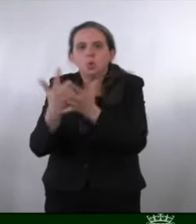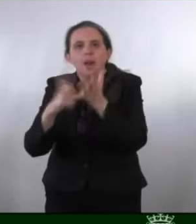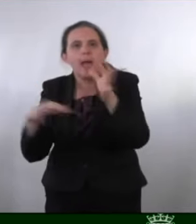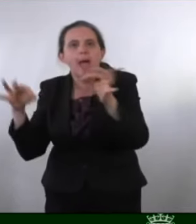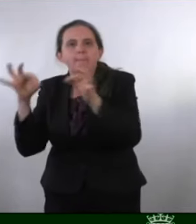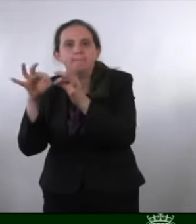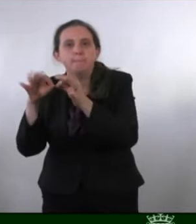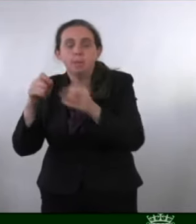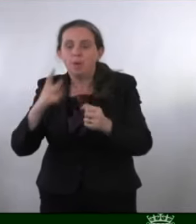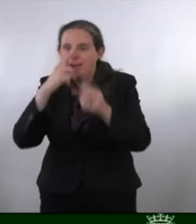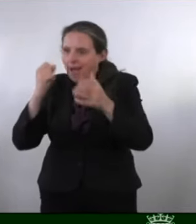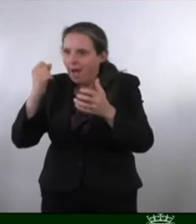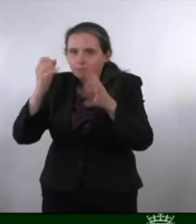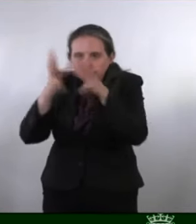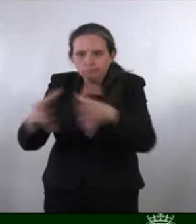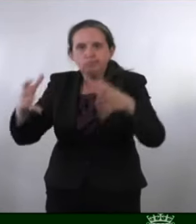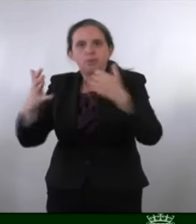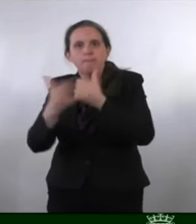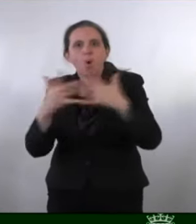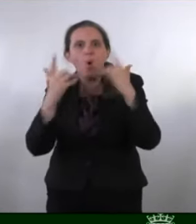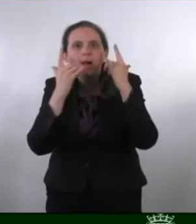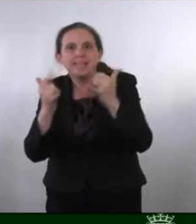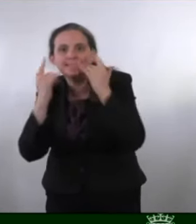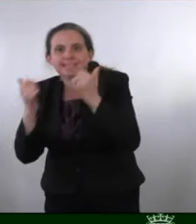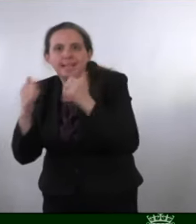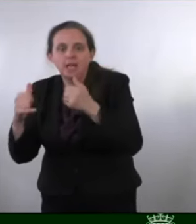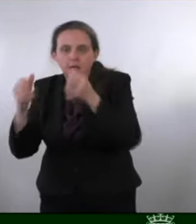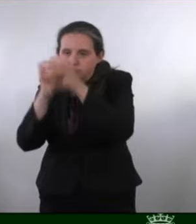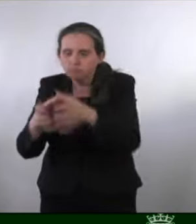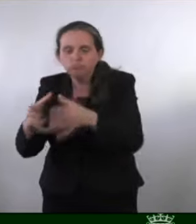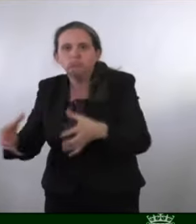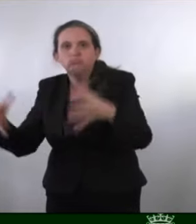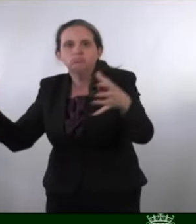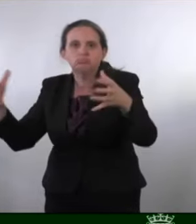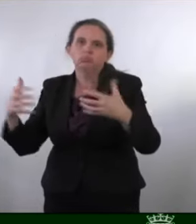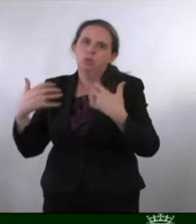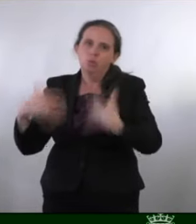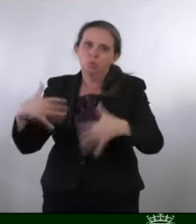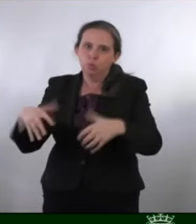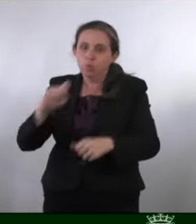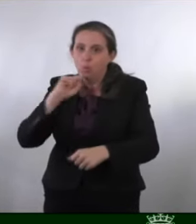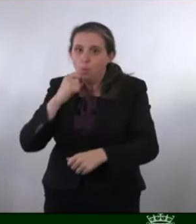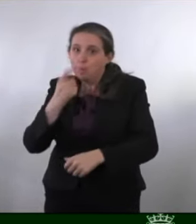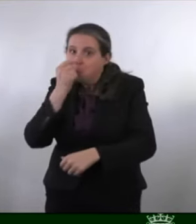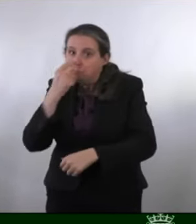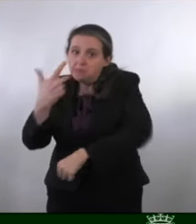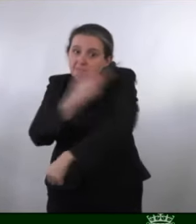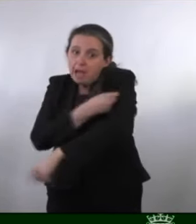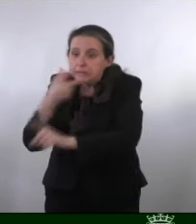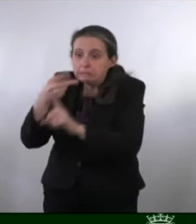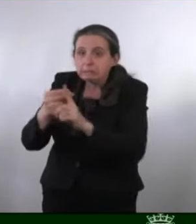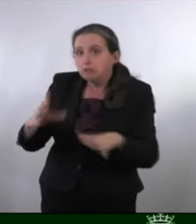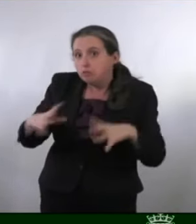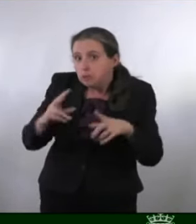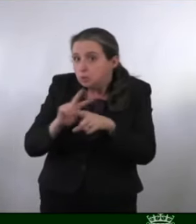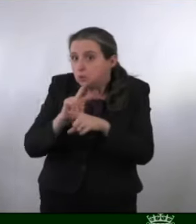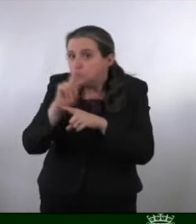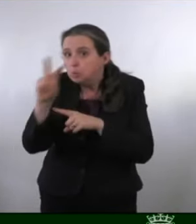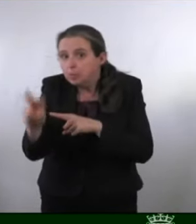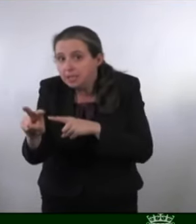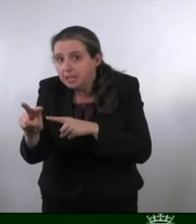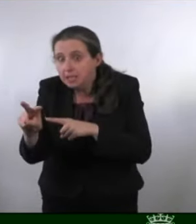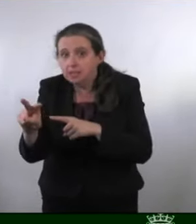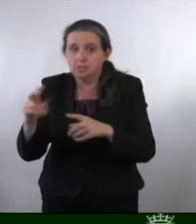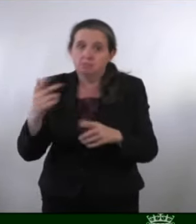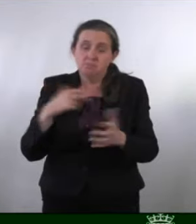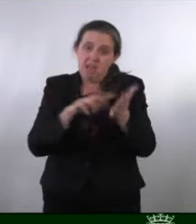3,000 a day by the end of March. We've also heard reports that Suffolk's first site for delivering vaccinations will be ready in 2 weeks' time, with the NHS proposing Gainsborough Sports